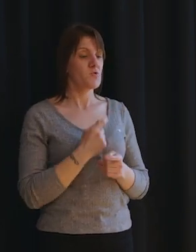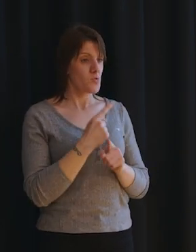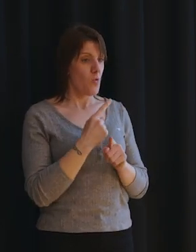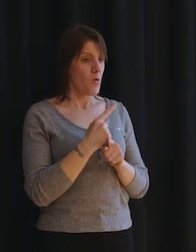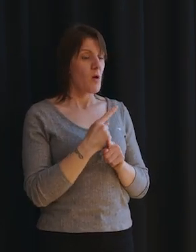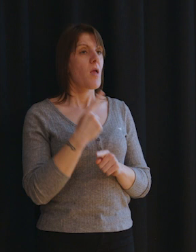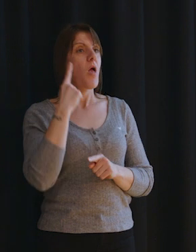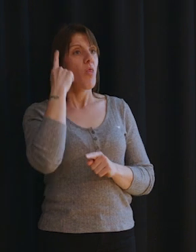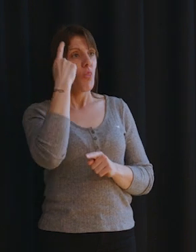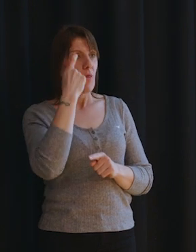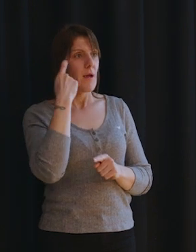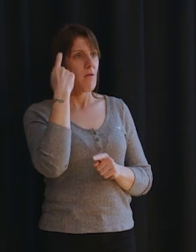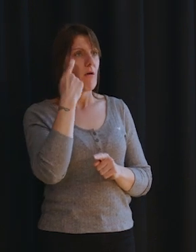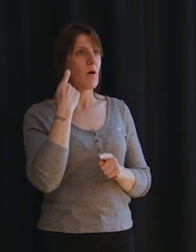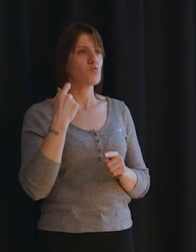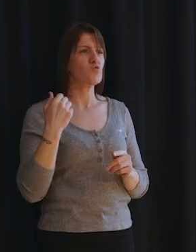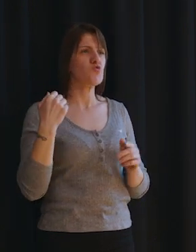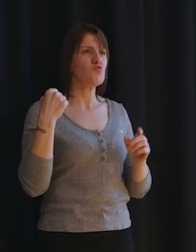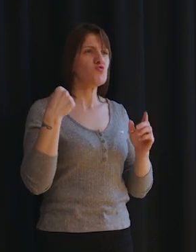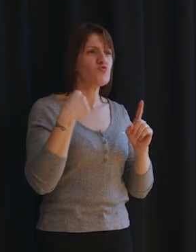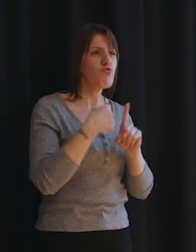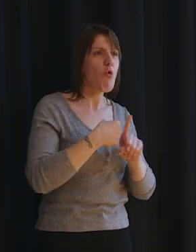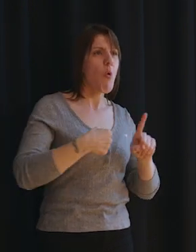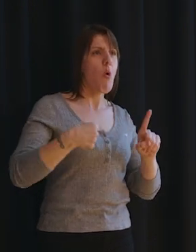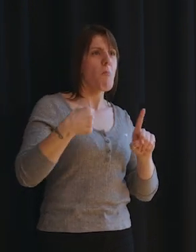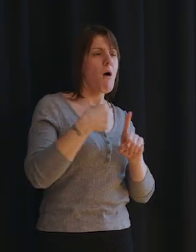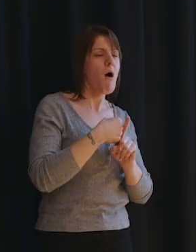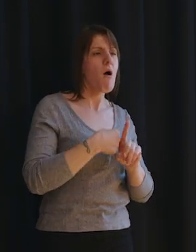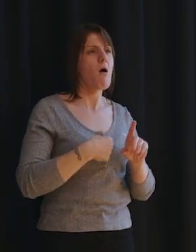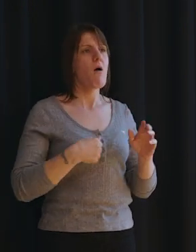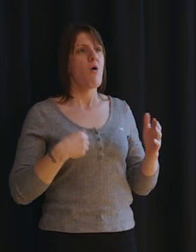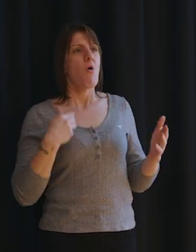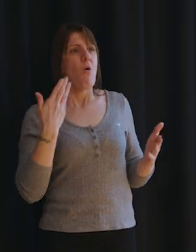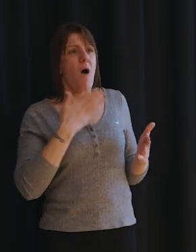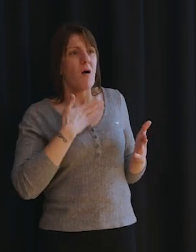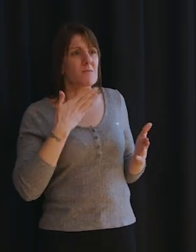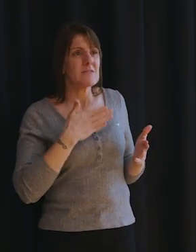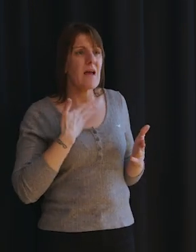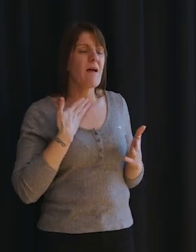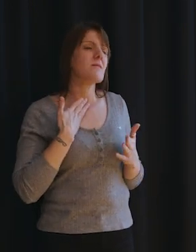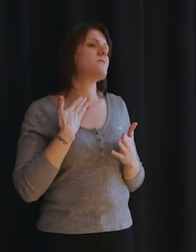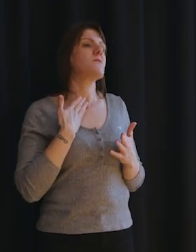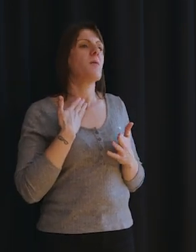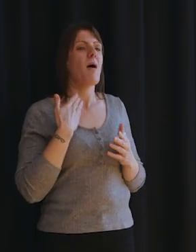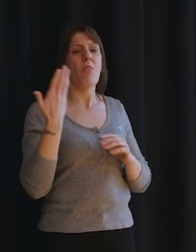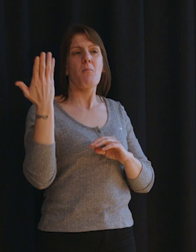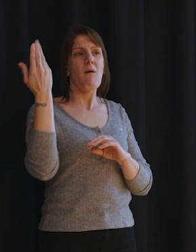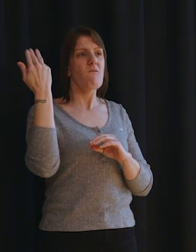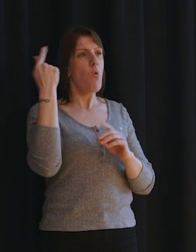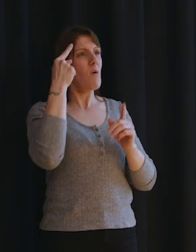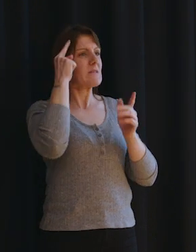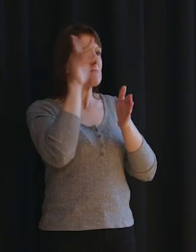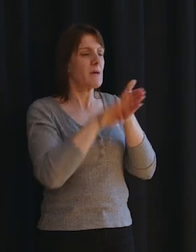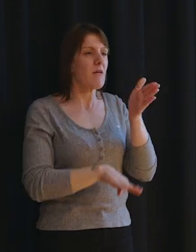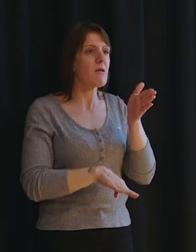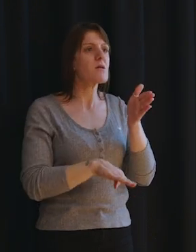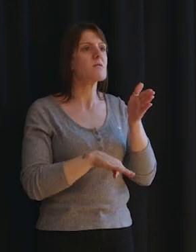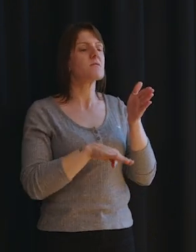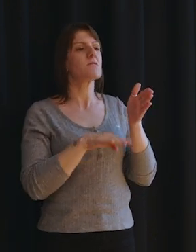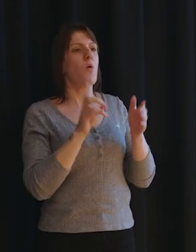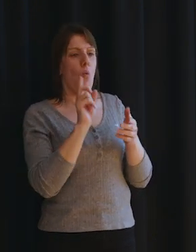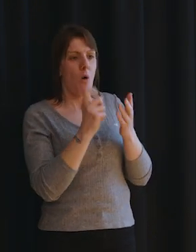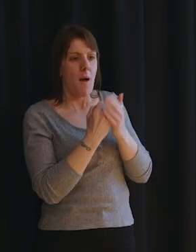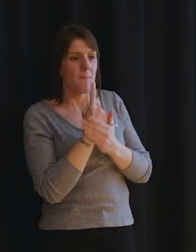Things around kind of trauma we work with in terms of young people, kind of previous experiences and being kind of knowledgeable and aware, having